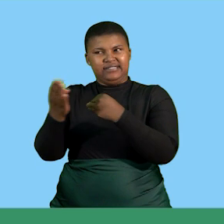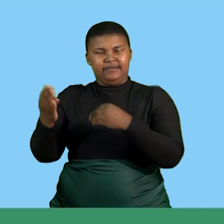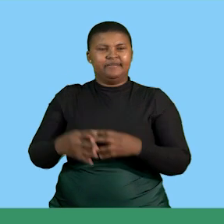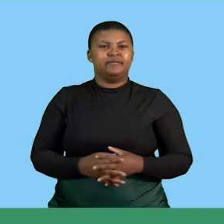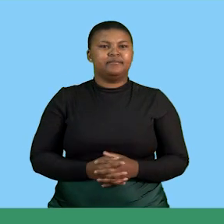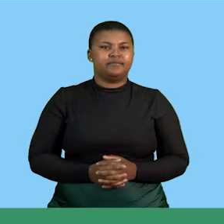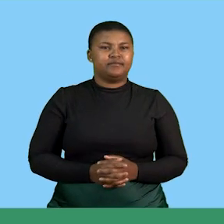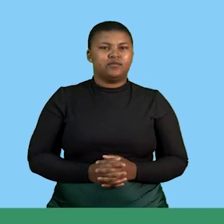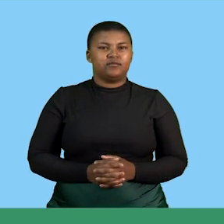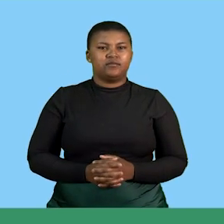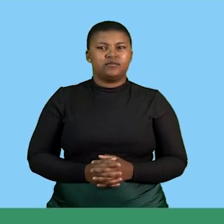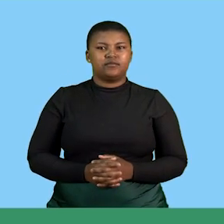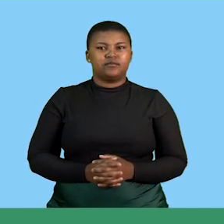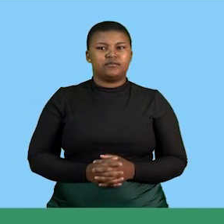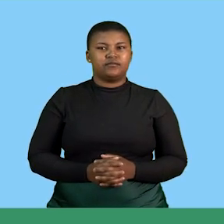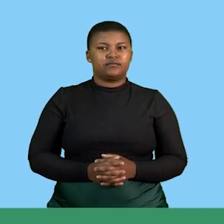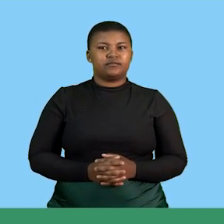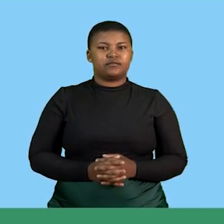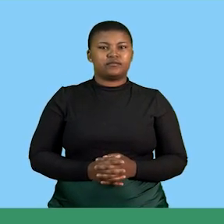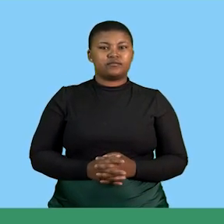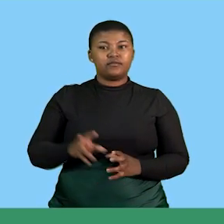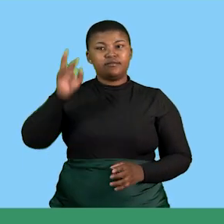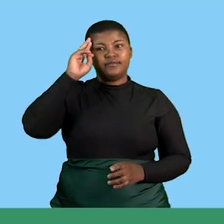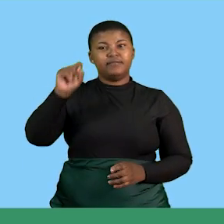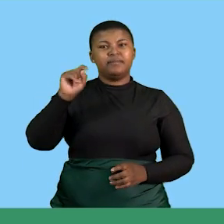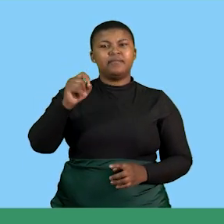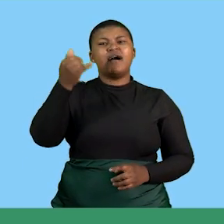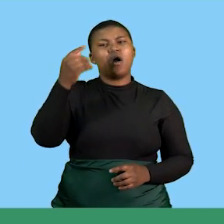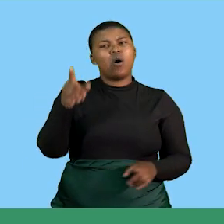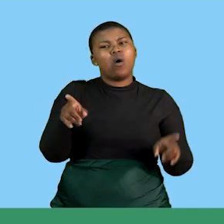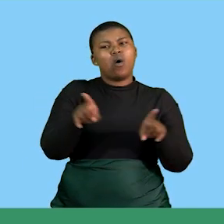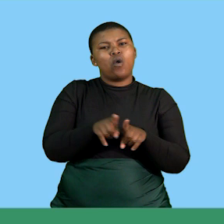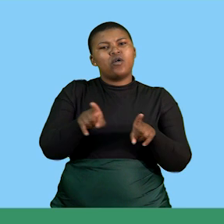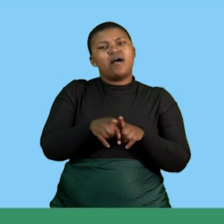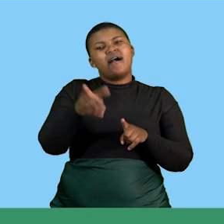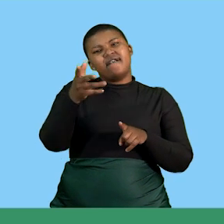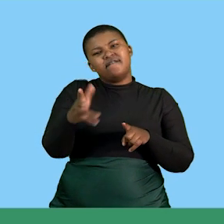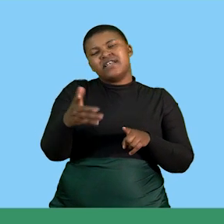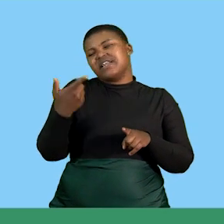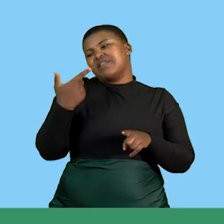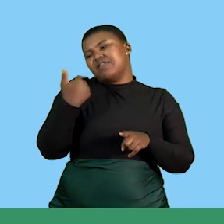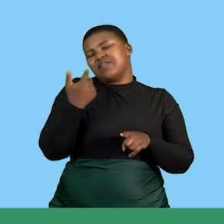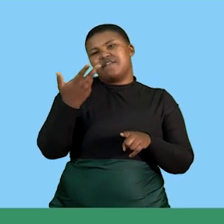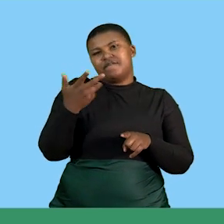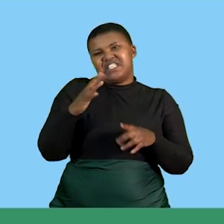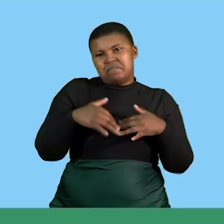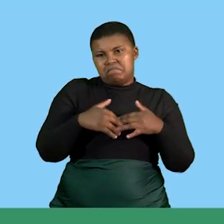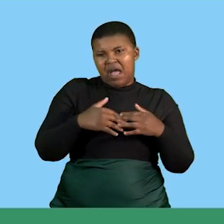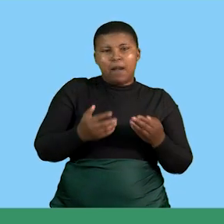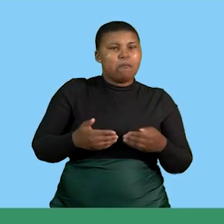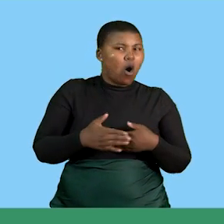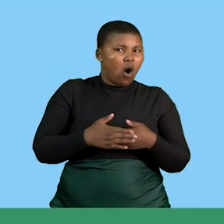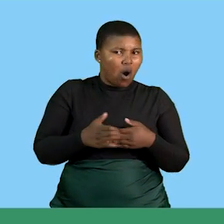Okay, so remember, in the scenario it states they also recently opened another antique